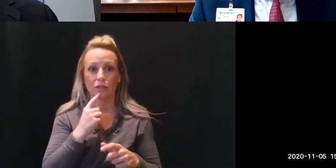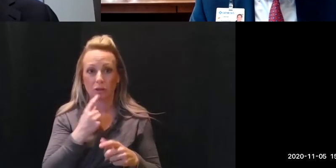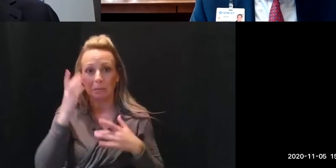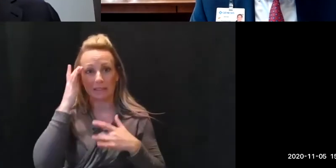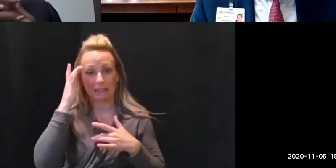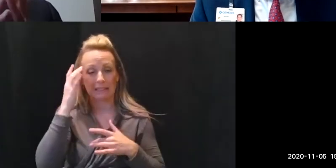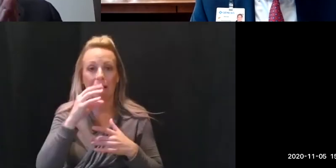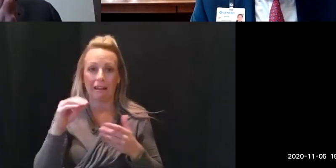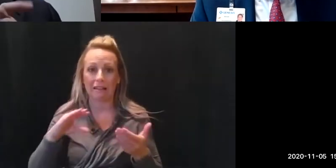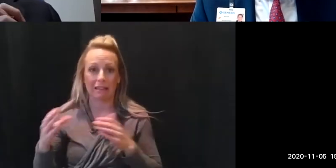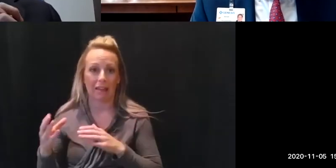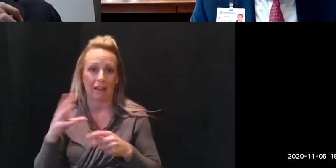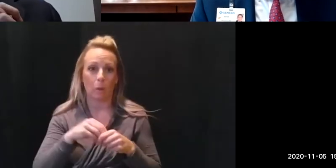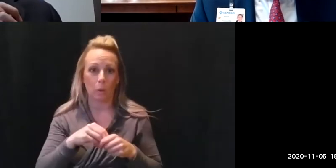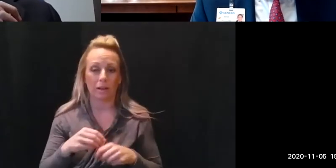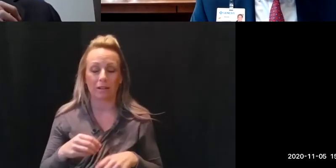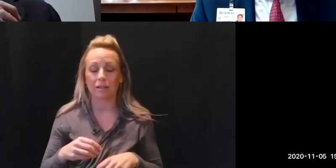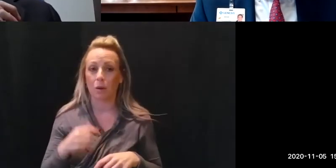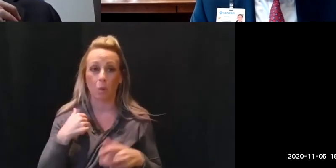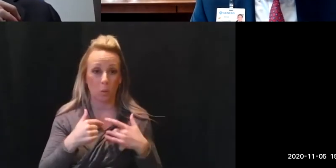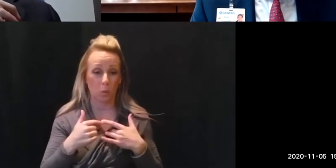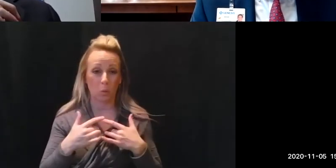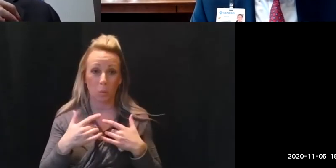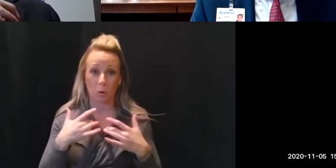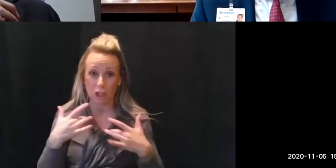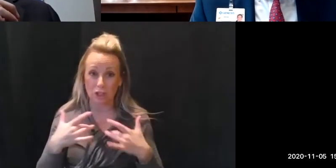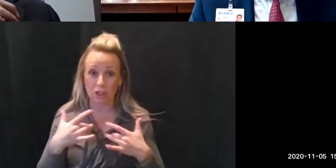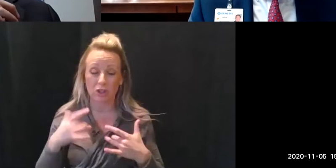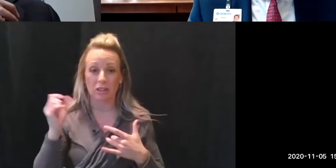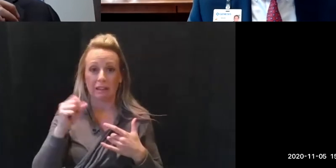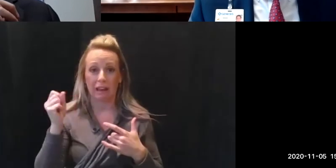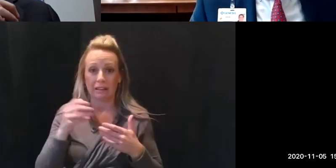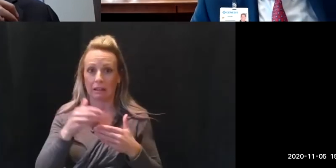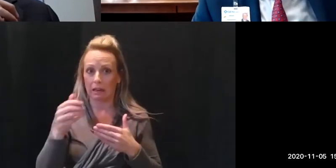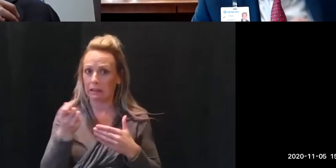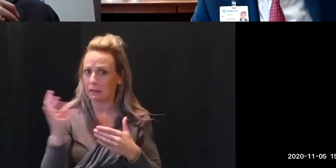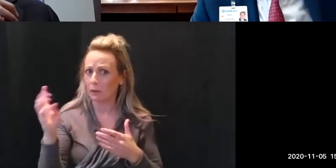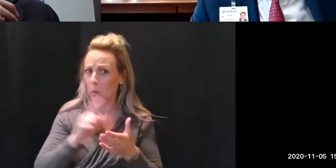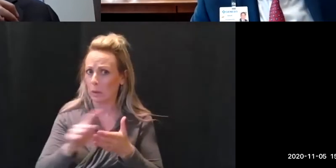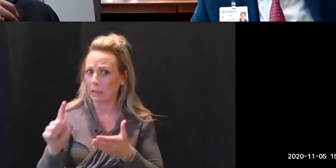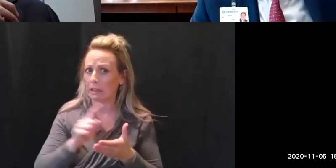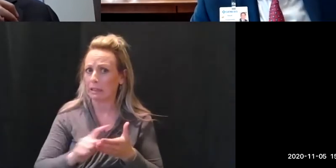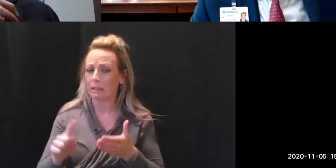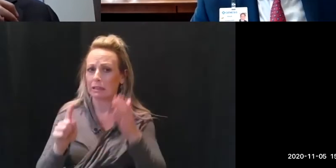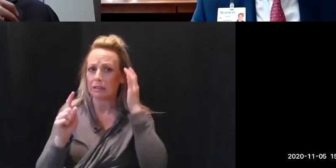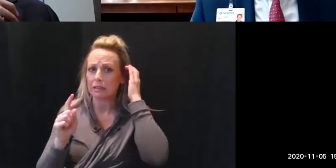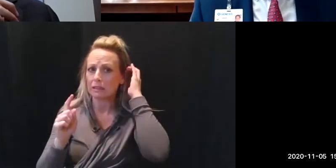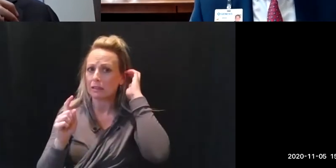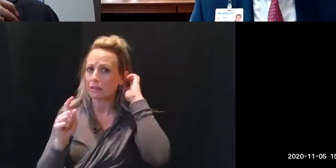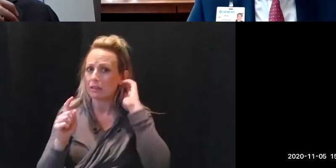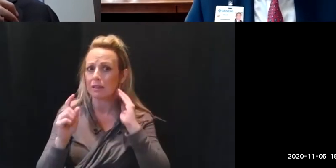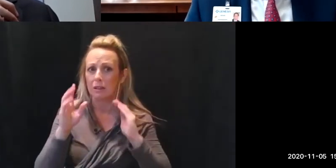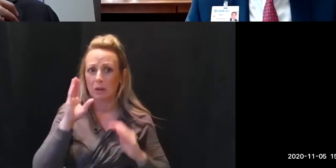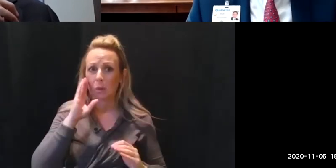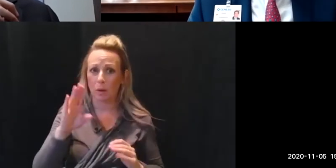death. So we're concerned we're entering a stretch in the next couple of weeks that is really going to stretch and